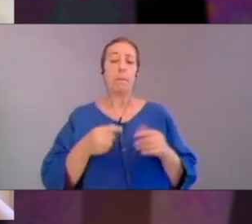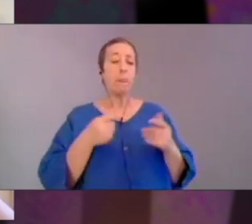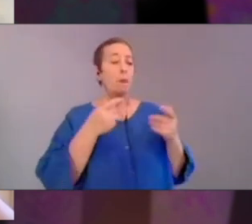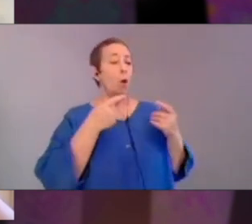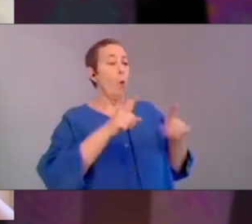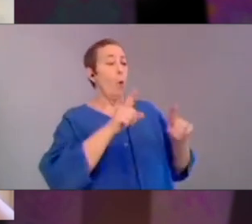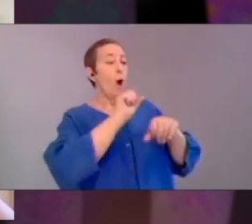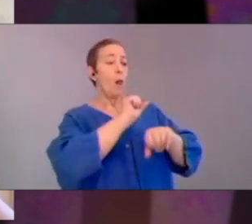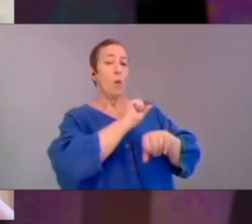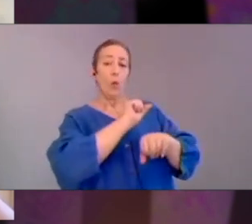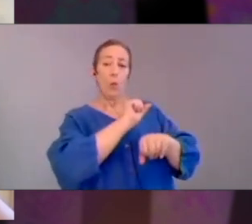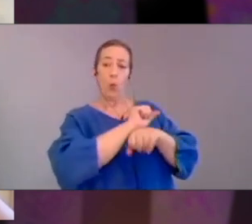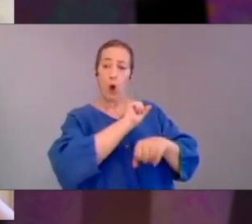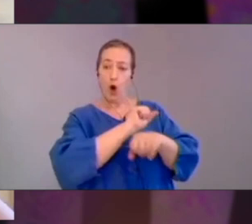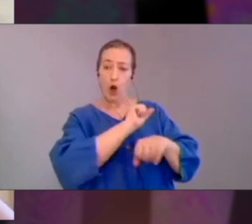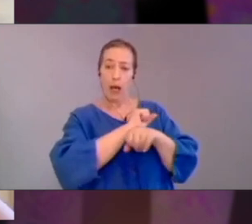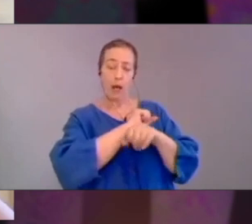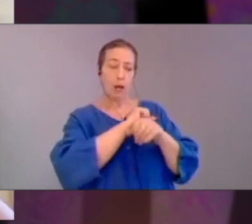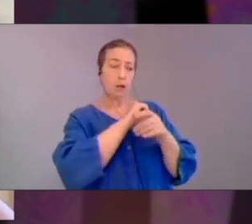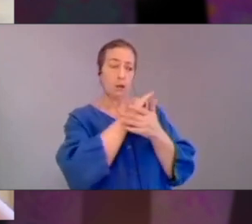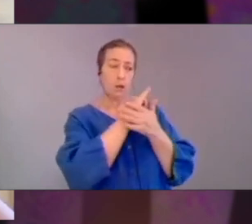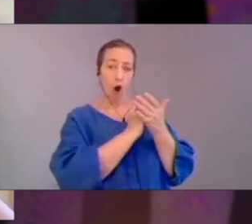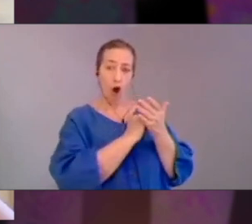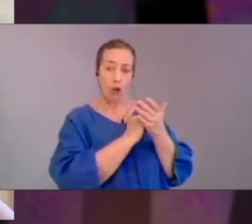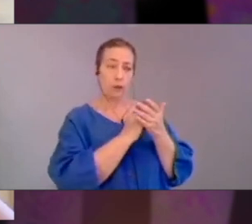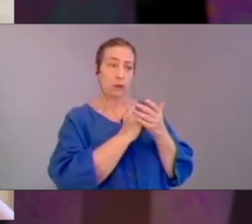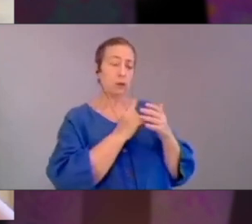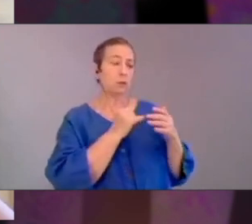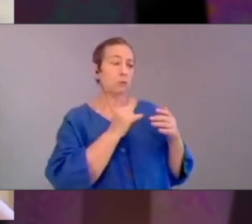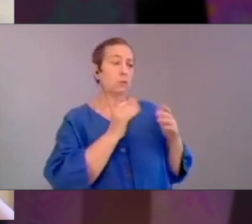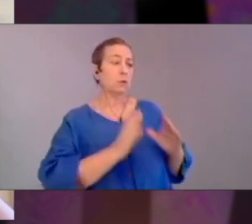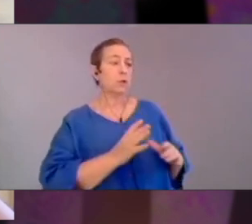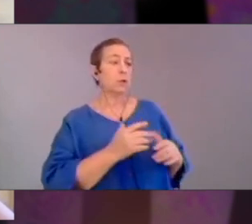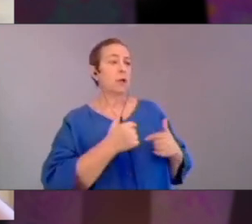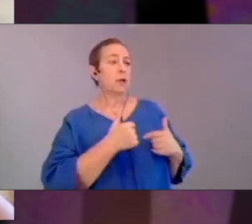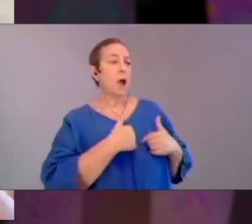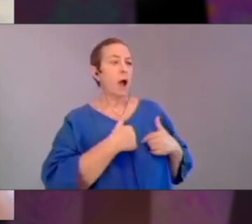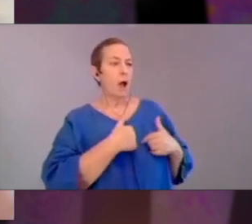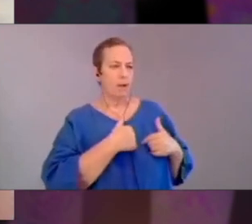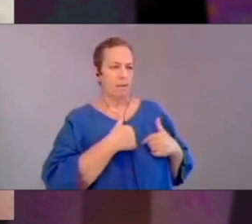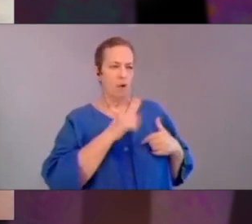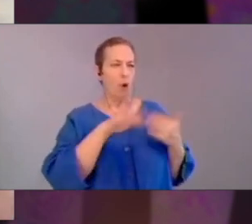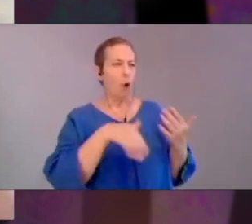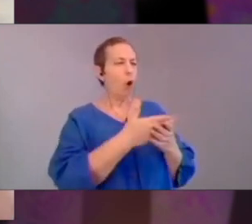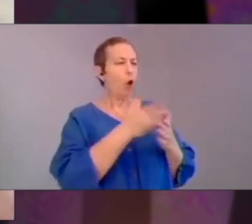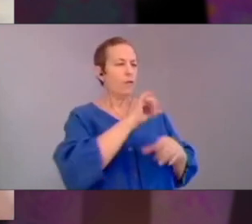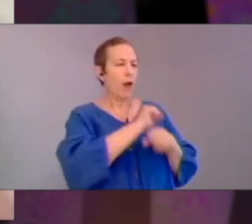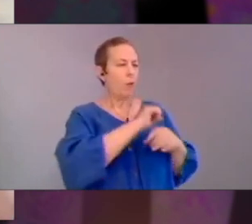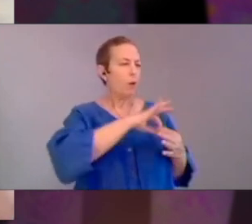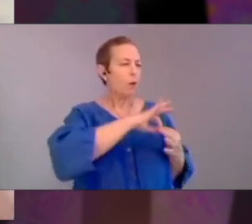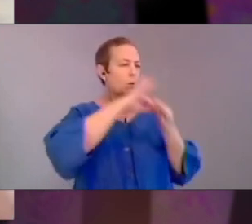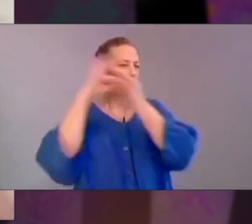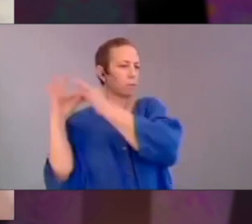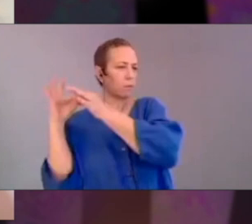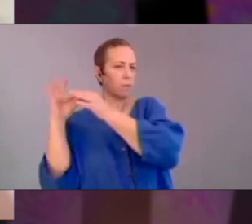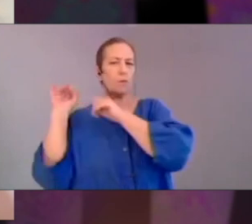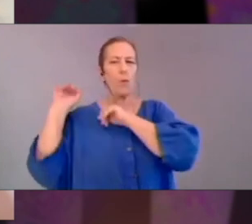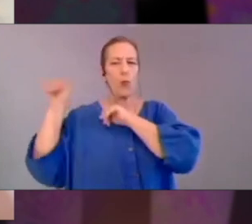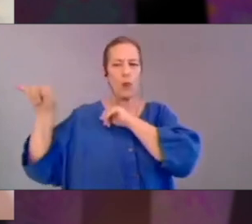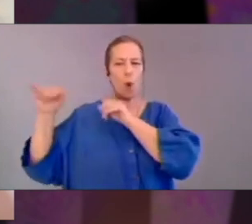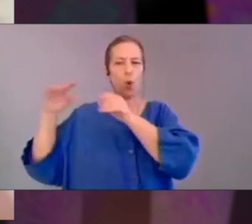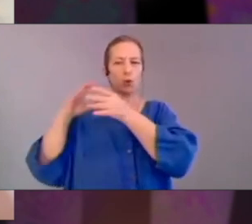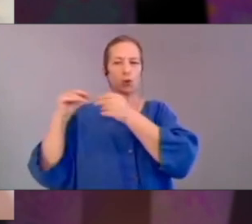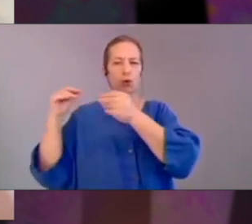what I've done and what I continue to do is based on those stories and those ways of knowing and being.